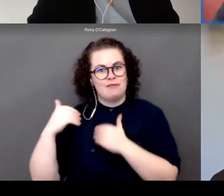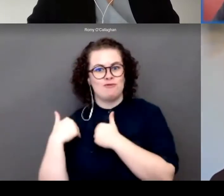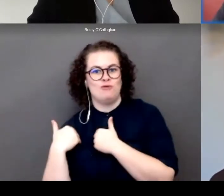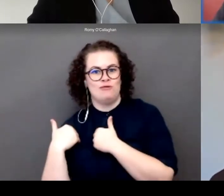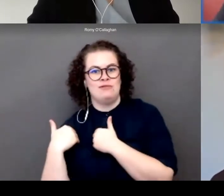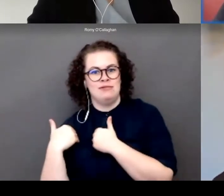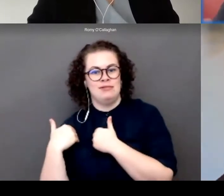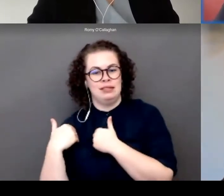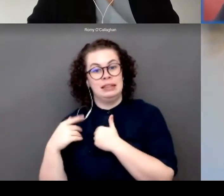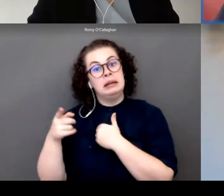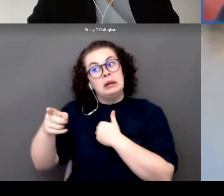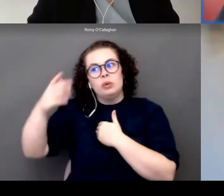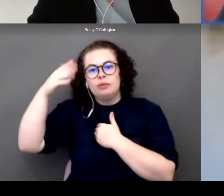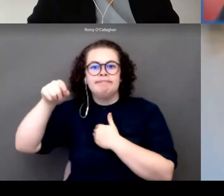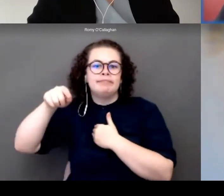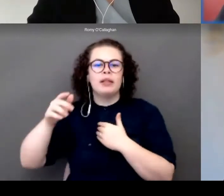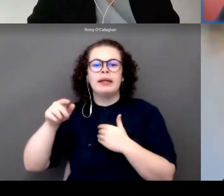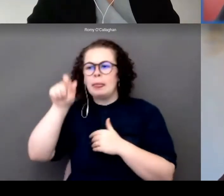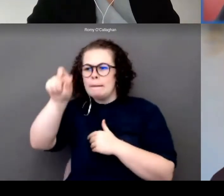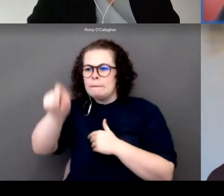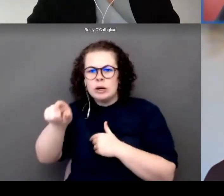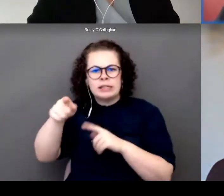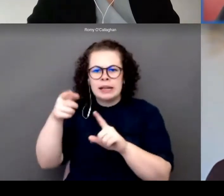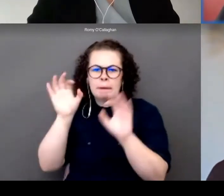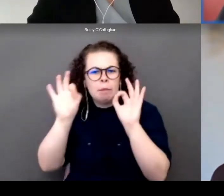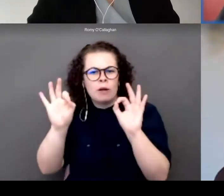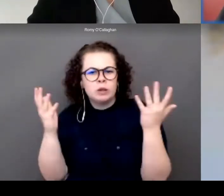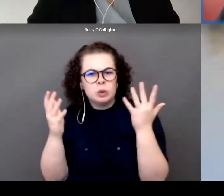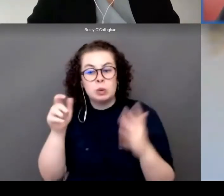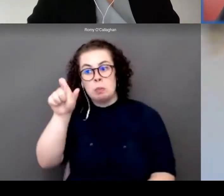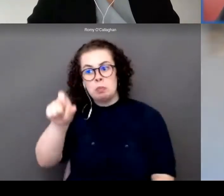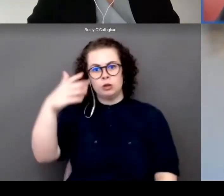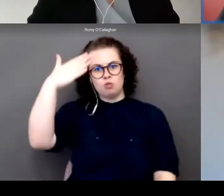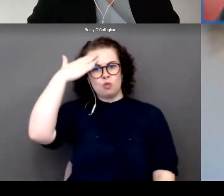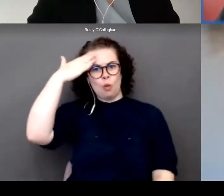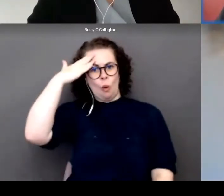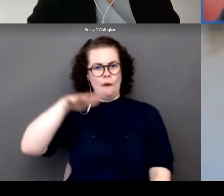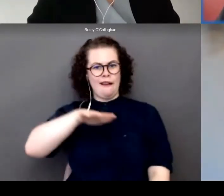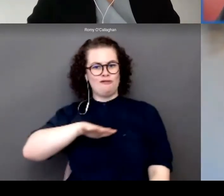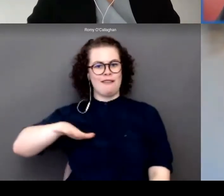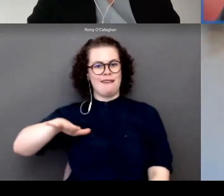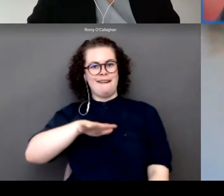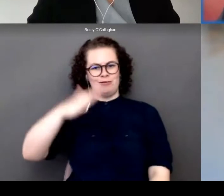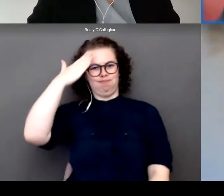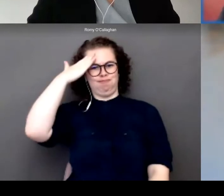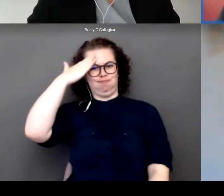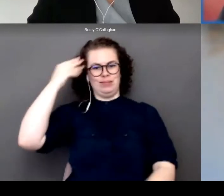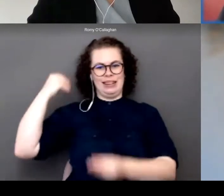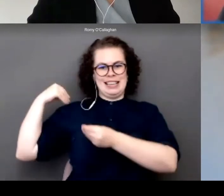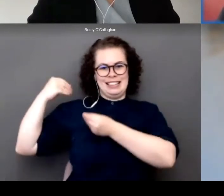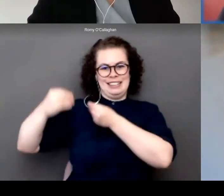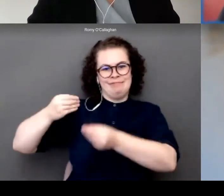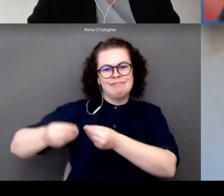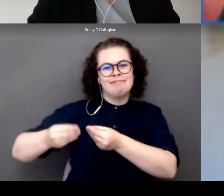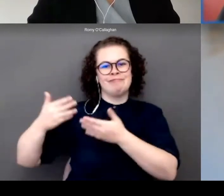who knew and who know a lot about the Marville and Biato history and cultural